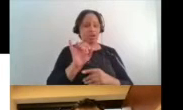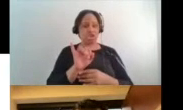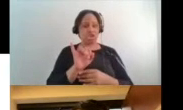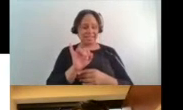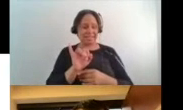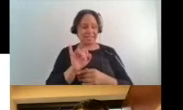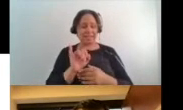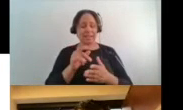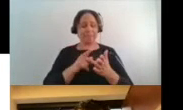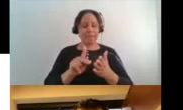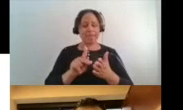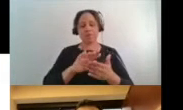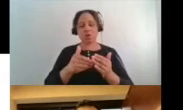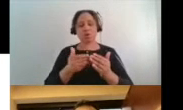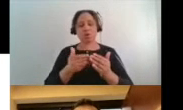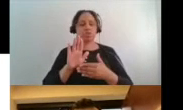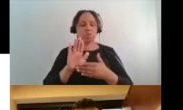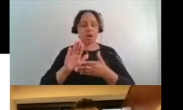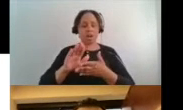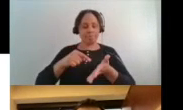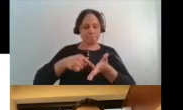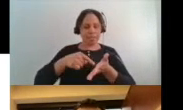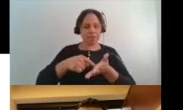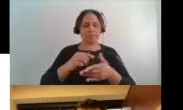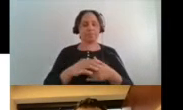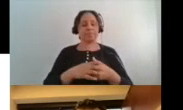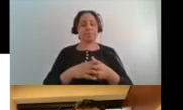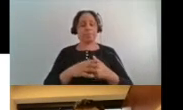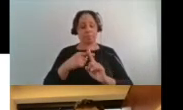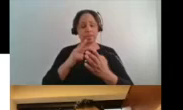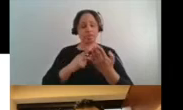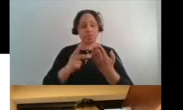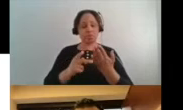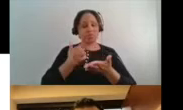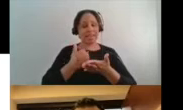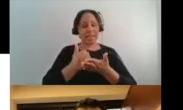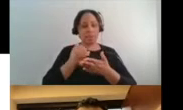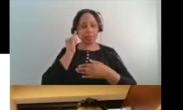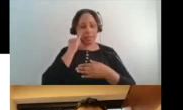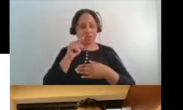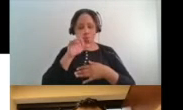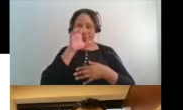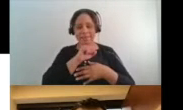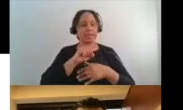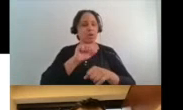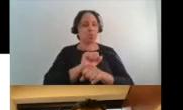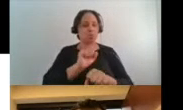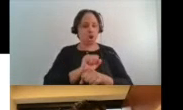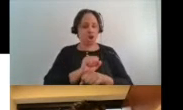your medical bills and stuff. There's even programs to help with lost wages if you're missing work for a few weeks.